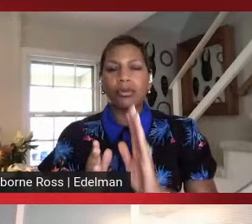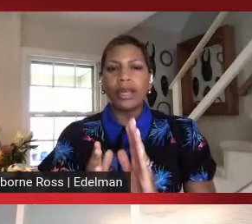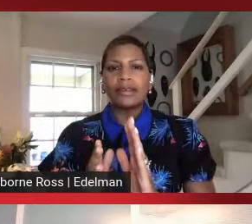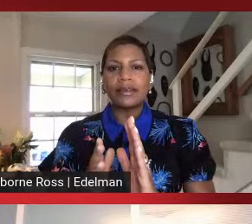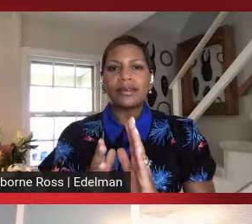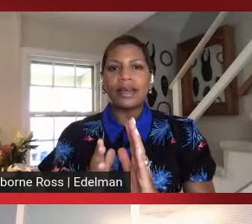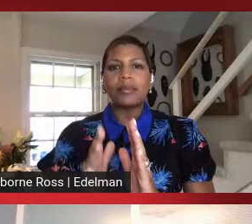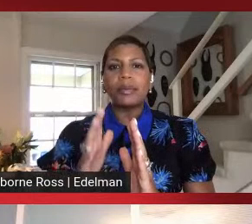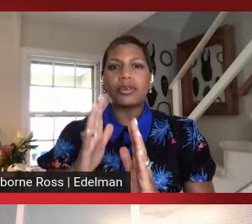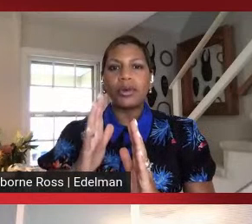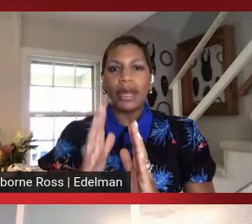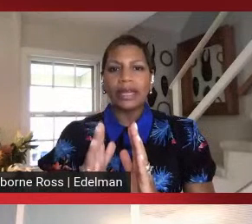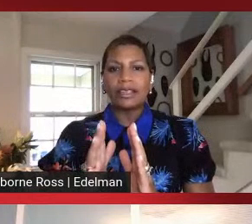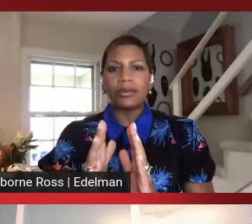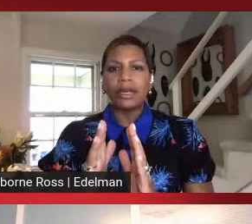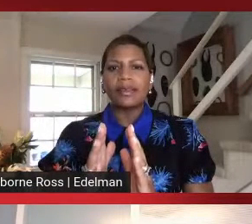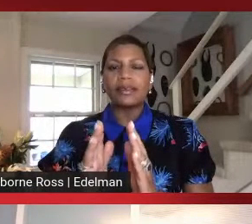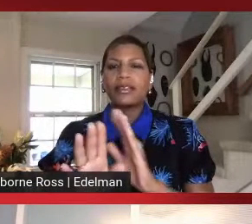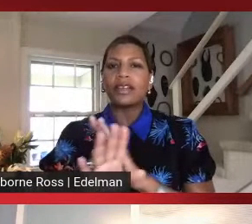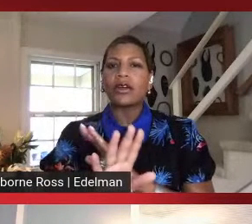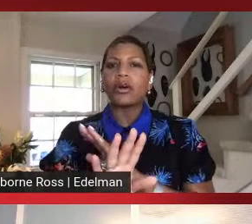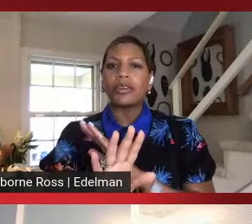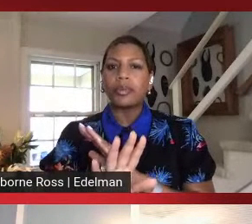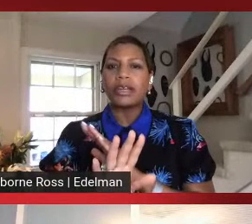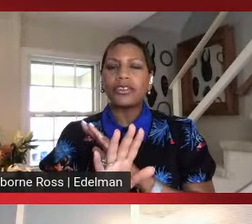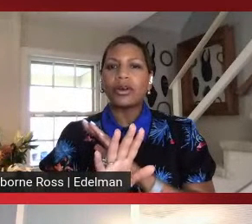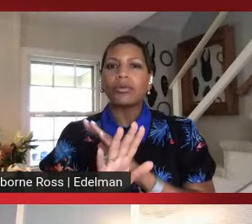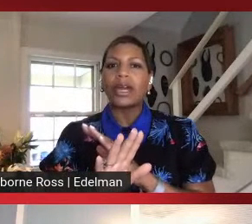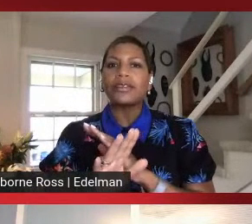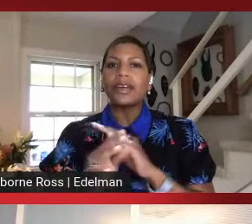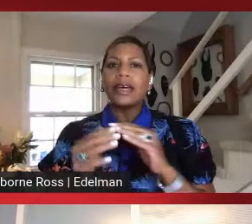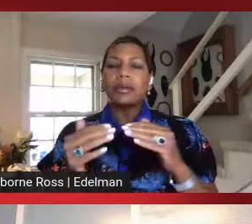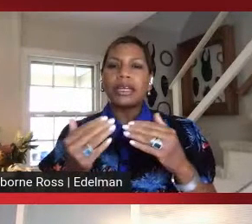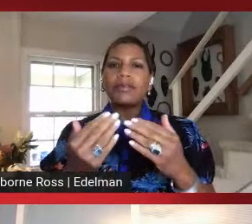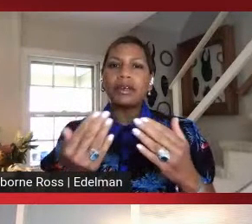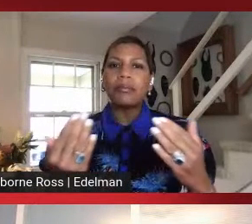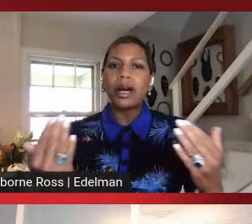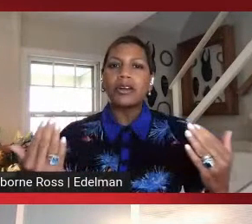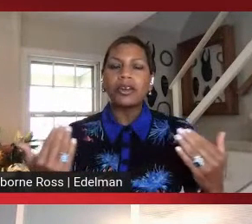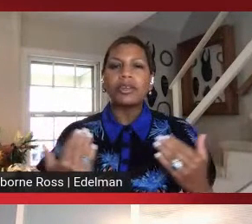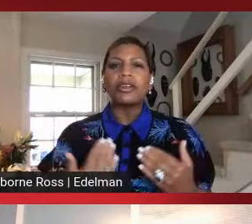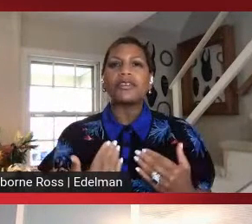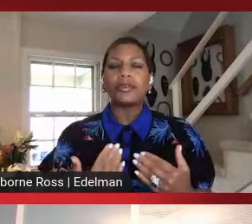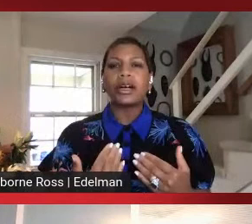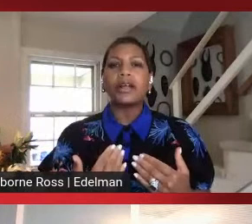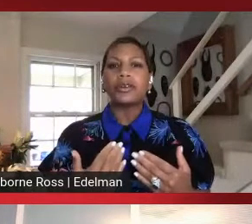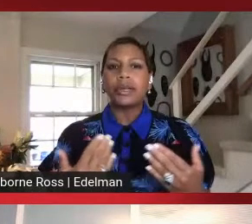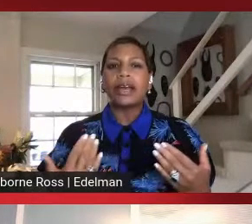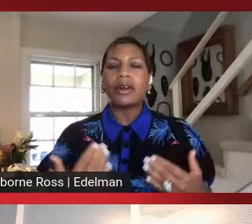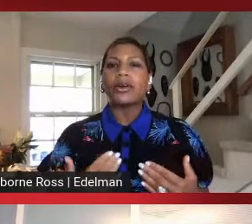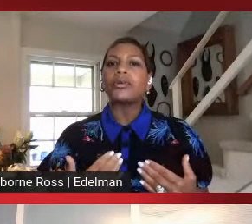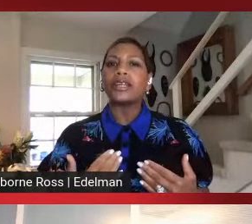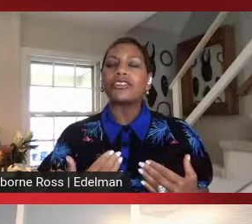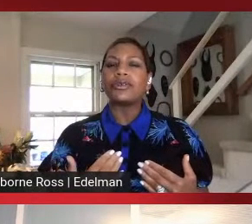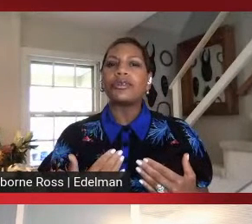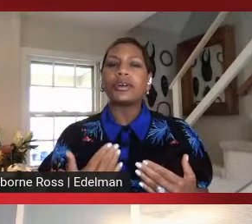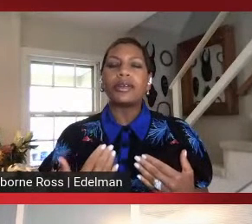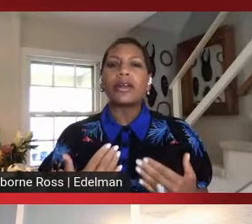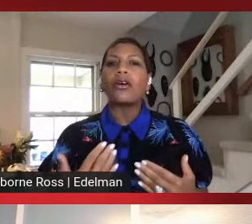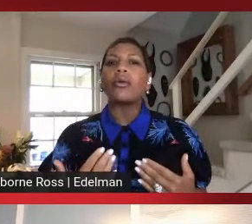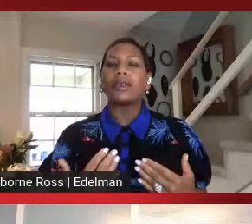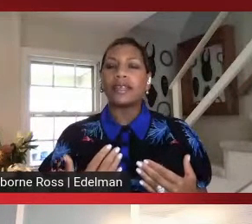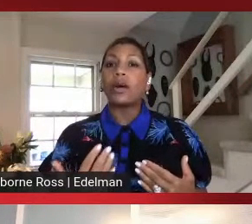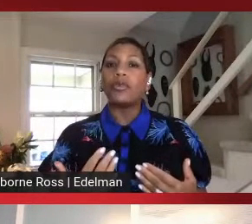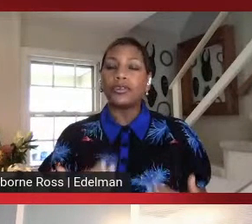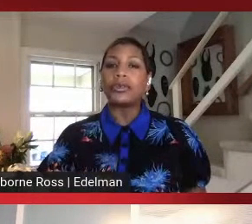it's people who are racist and people who are anti-racist, and it's not always based on race. But even among communities of color, we have our own issues, and